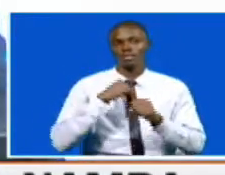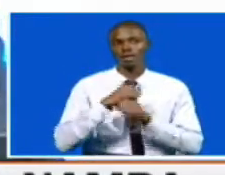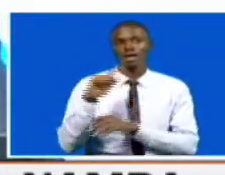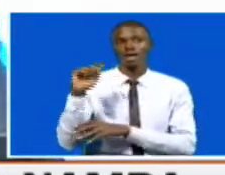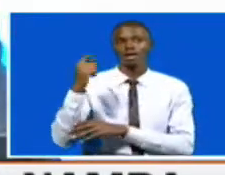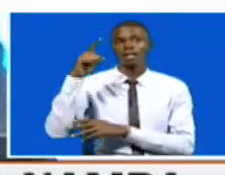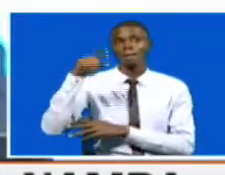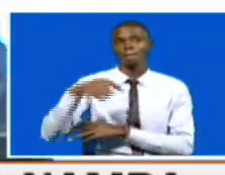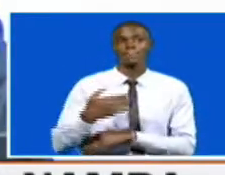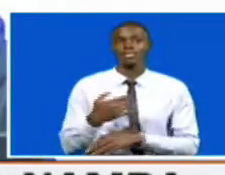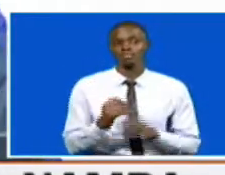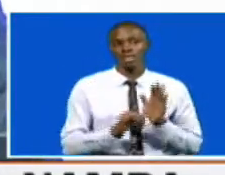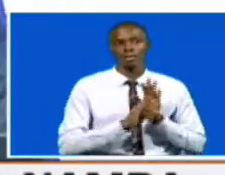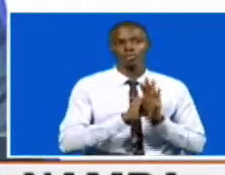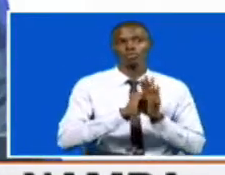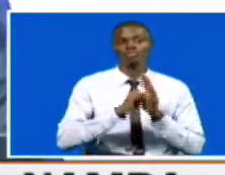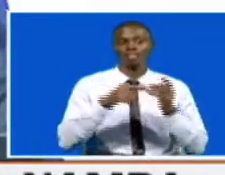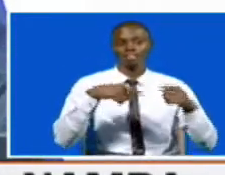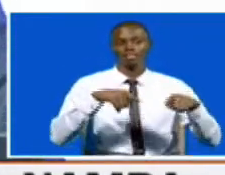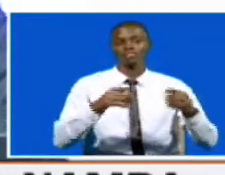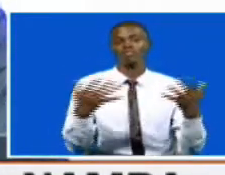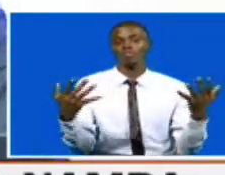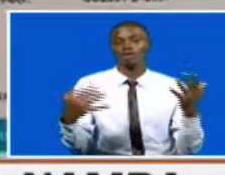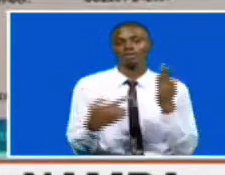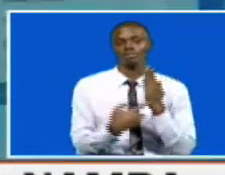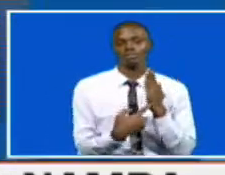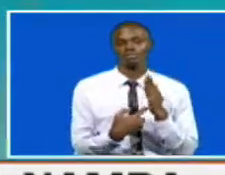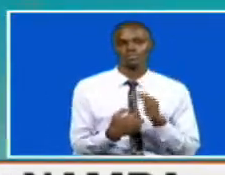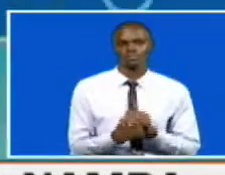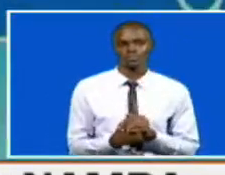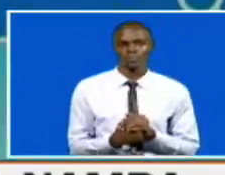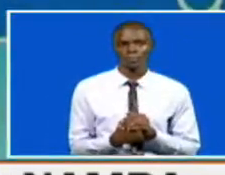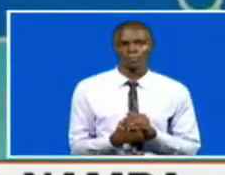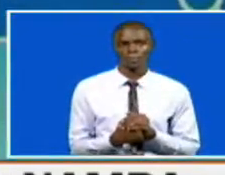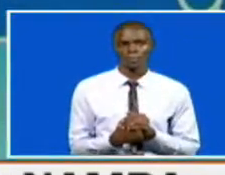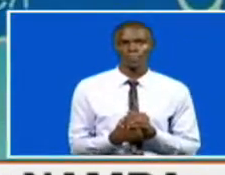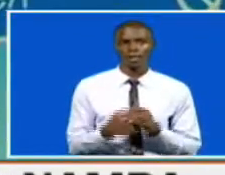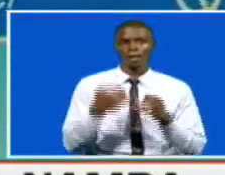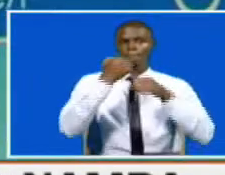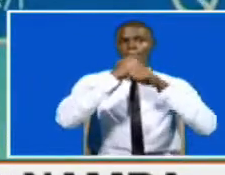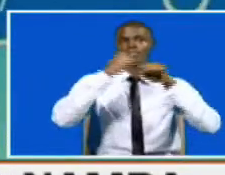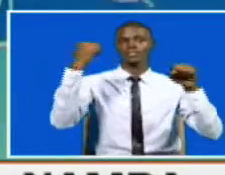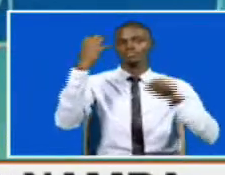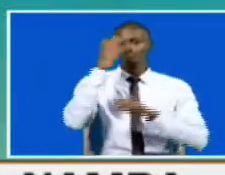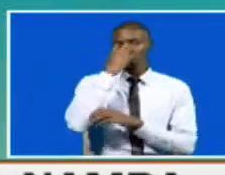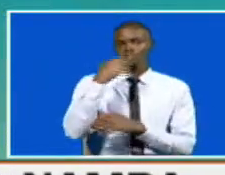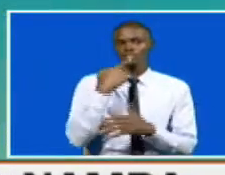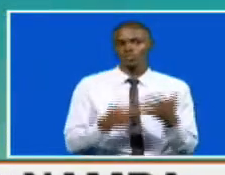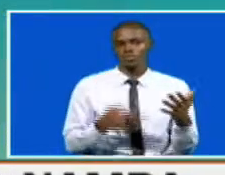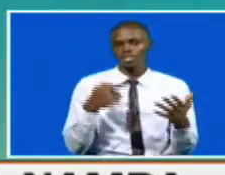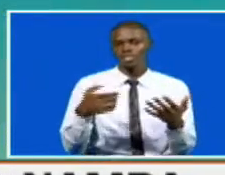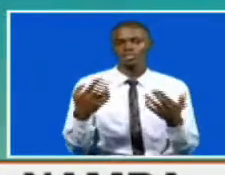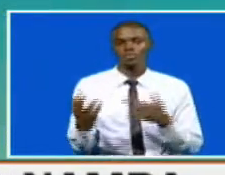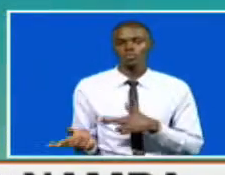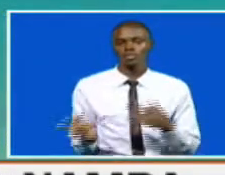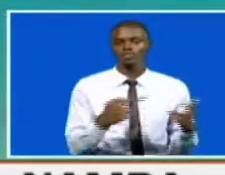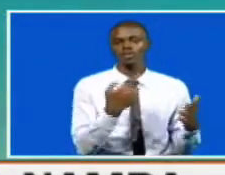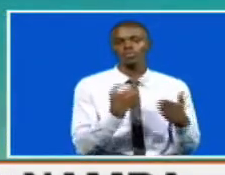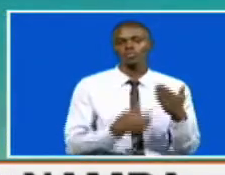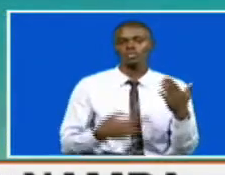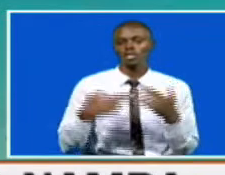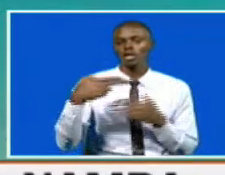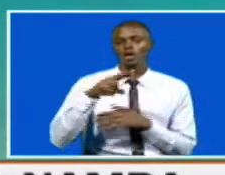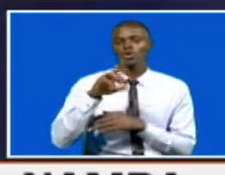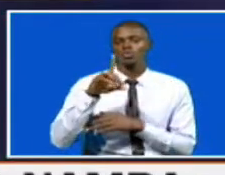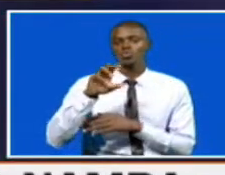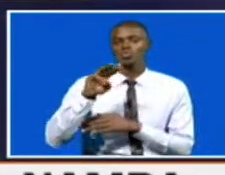Kenyans must be able to identify themselves digitally. Even though the president says this will revive what Huduma Namba failed